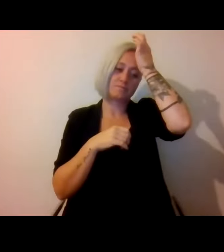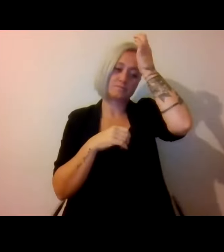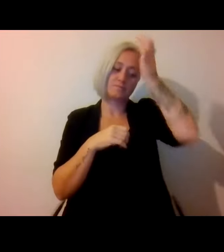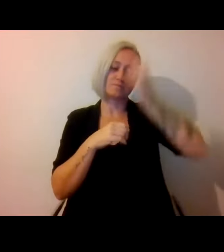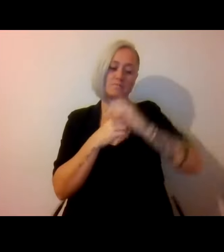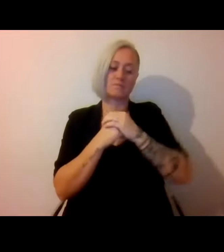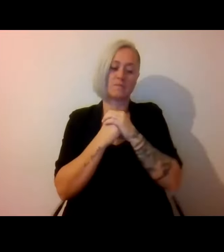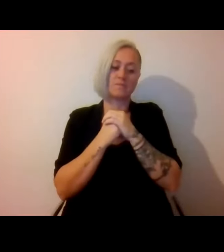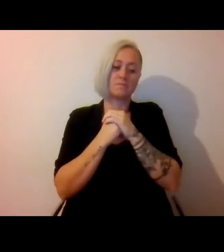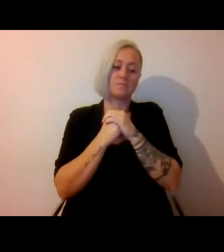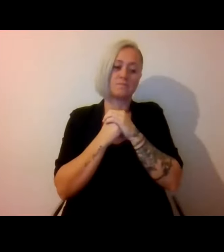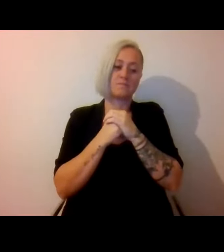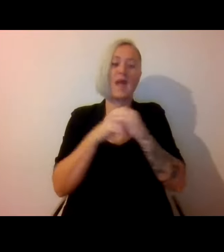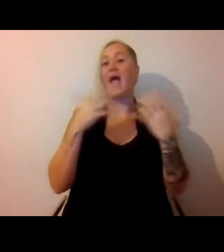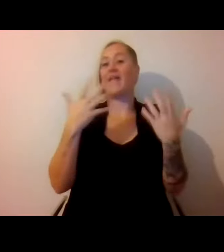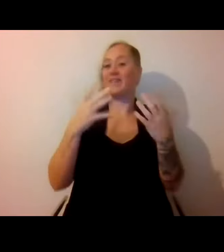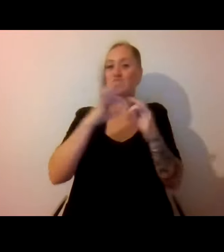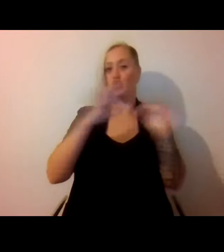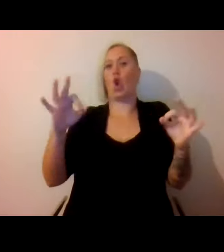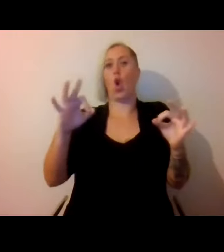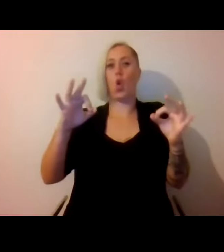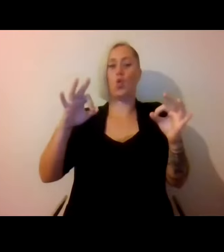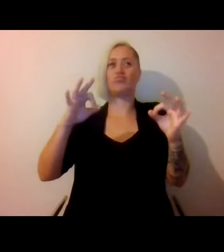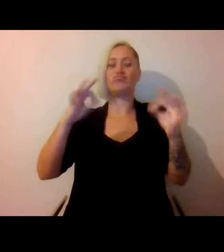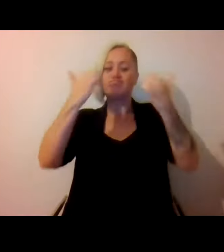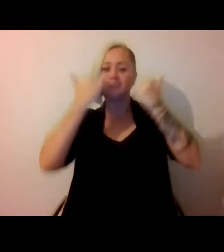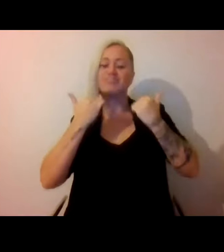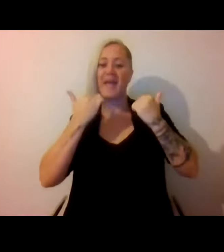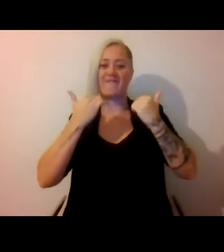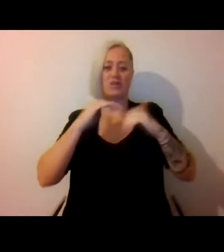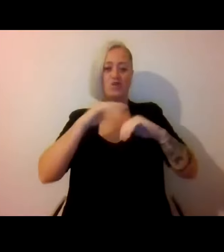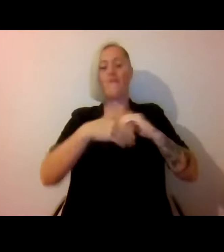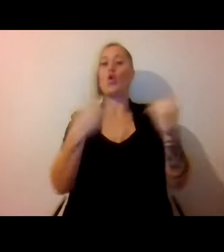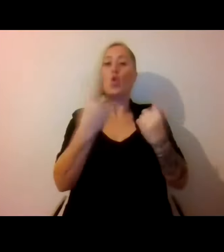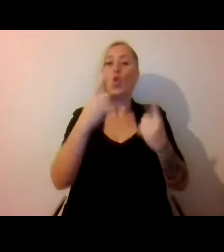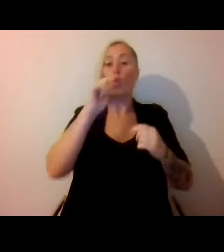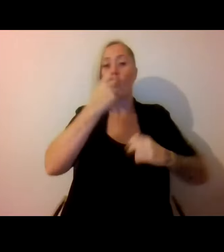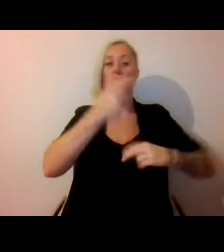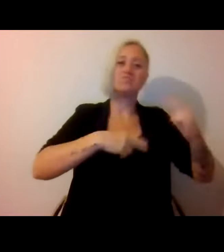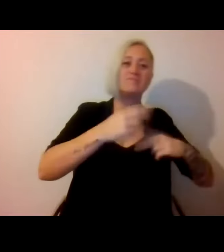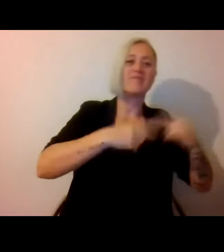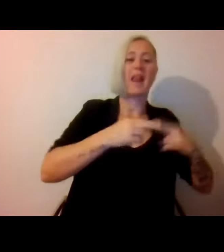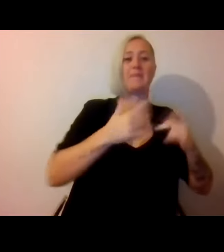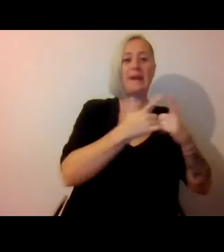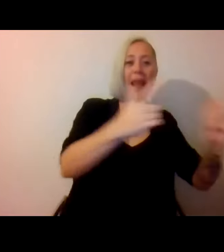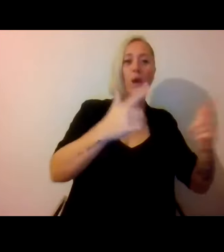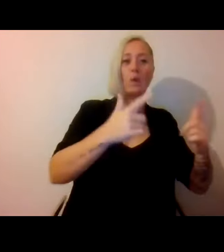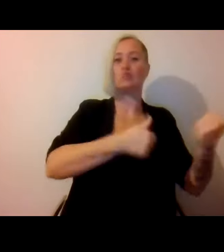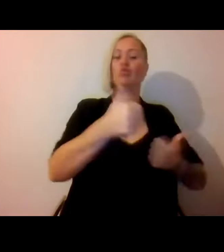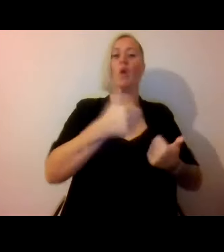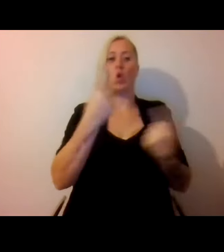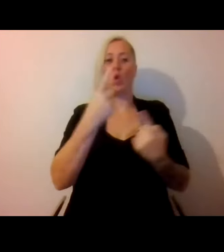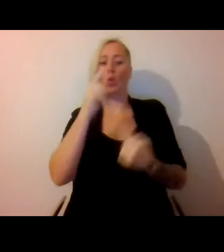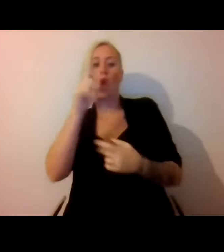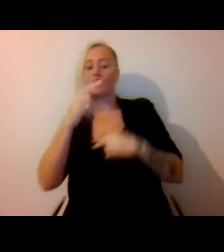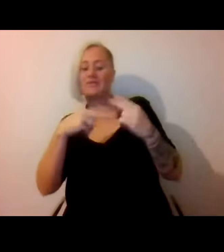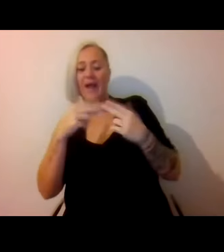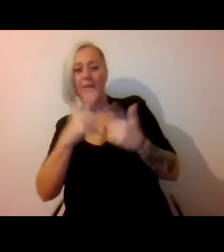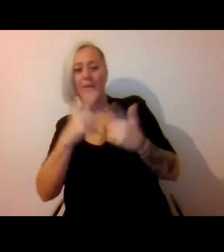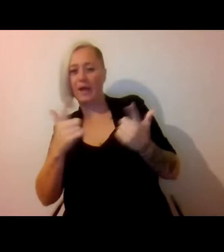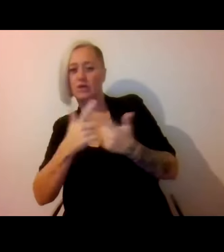not succeed in developing a language foundation using just cochlear implants. So